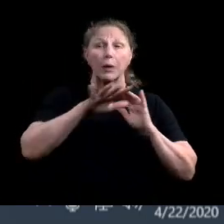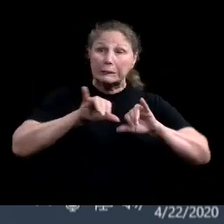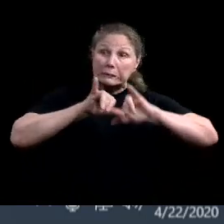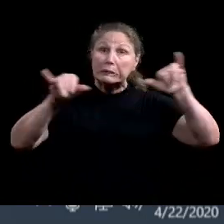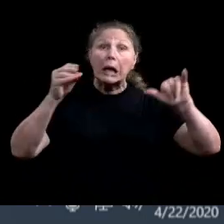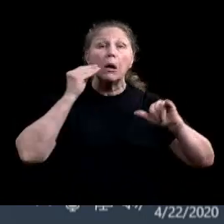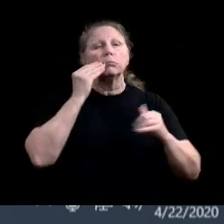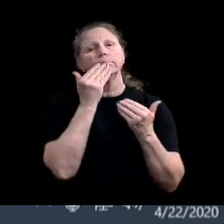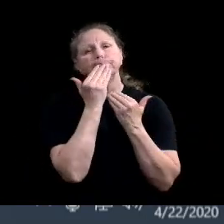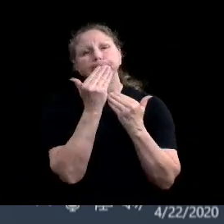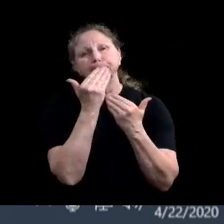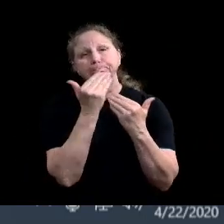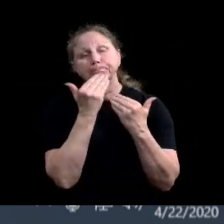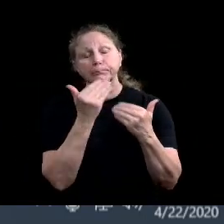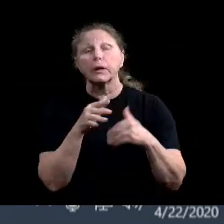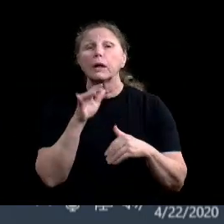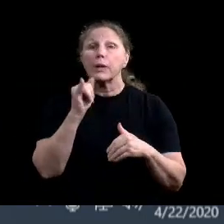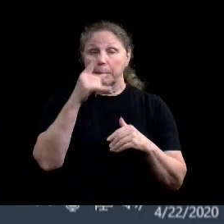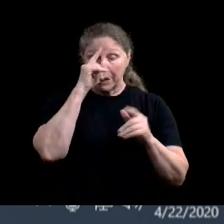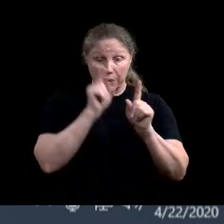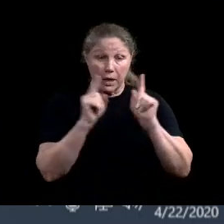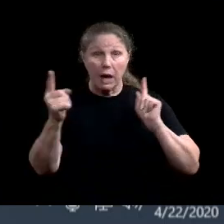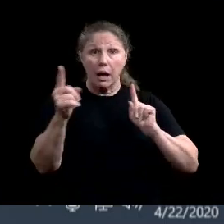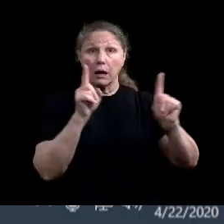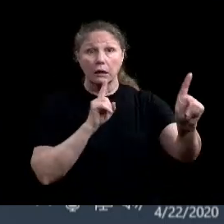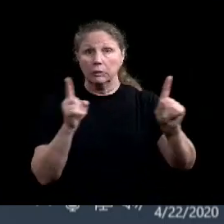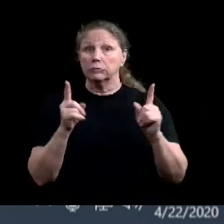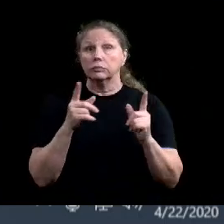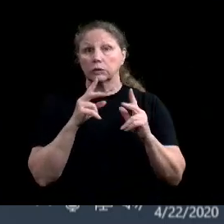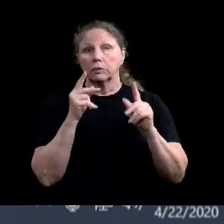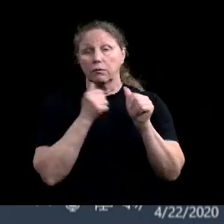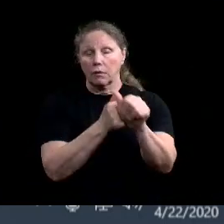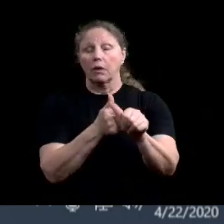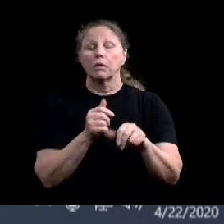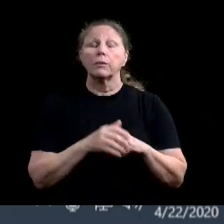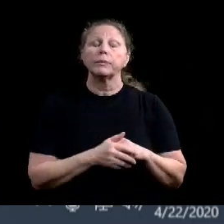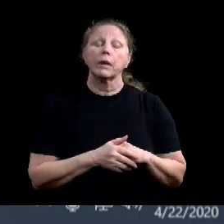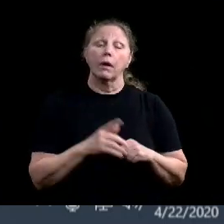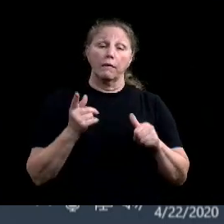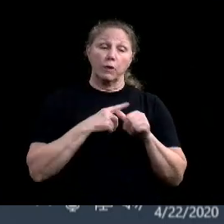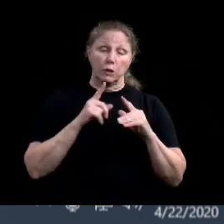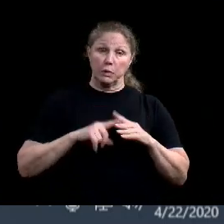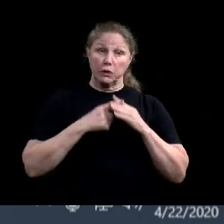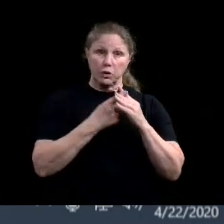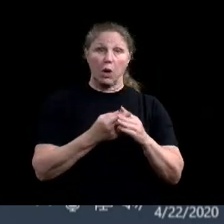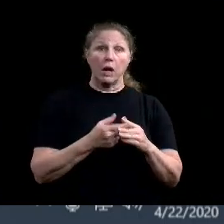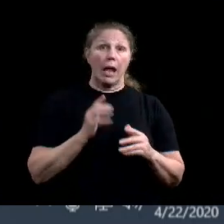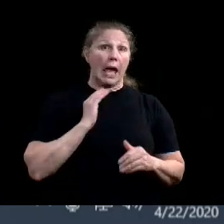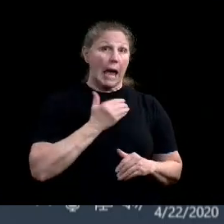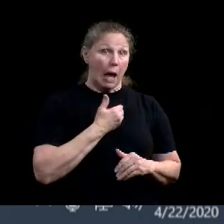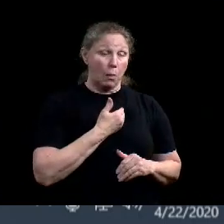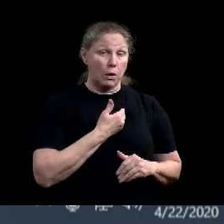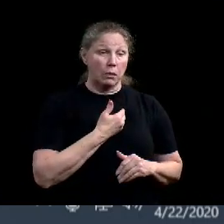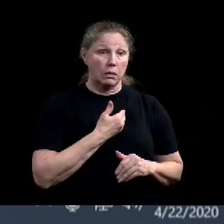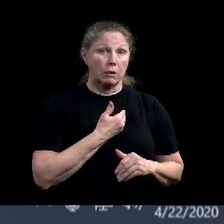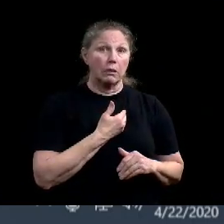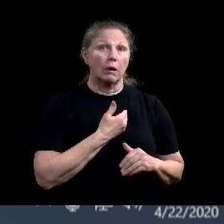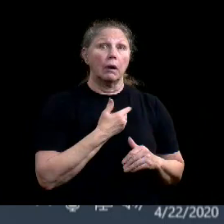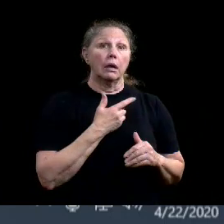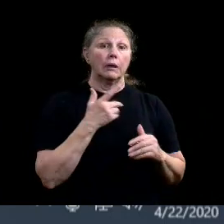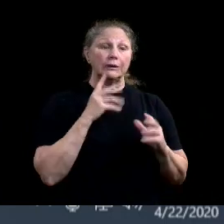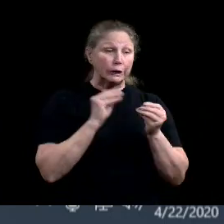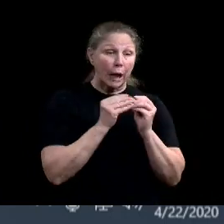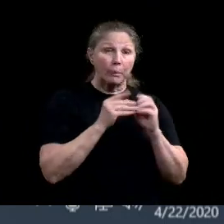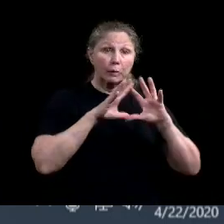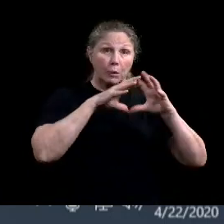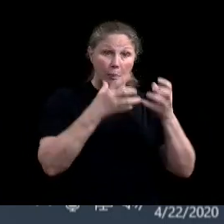protocols. When we started this, McLennan County had one of the highest rates per capita of any of the more populated counties in our state.